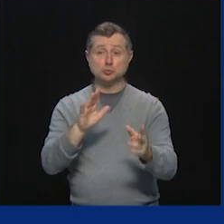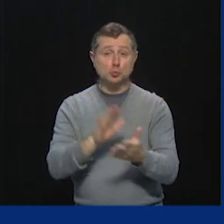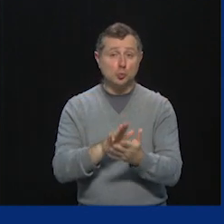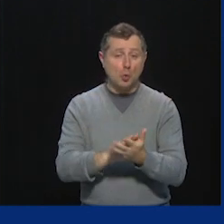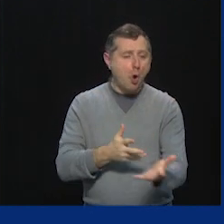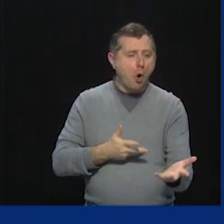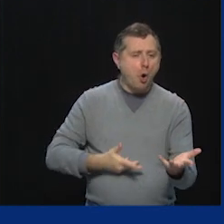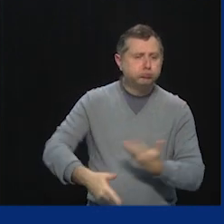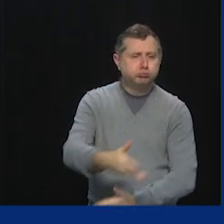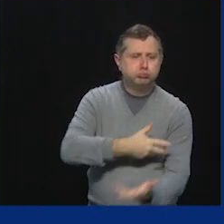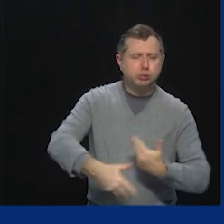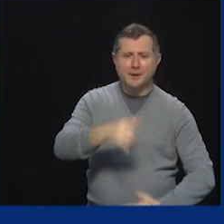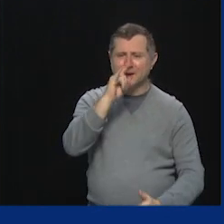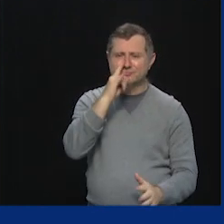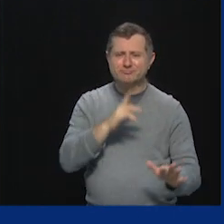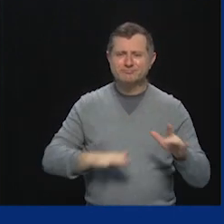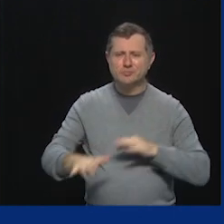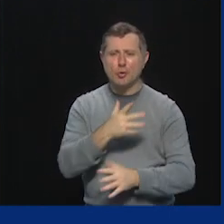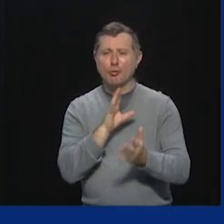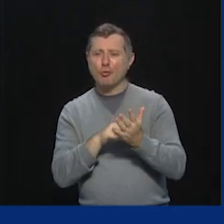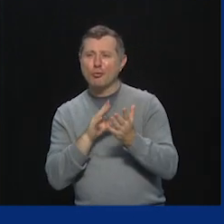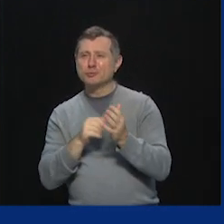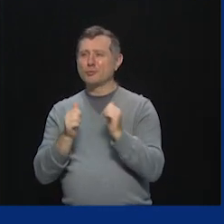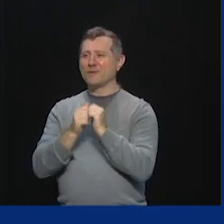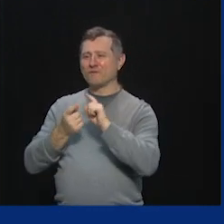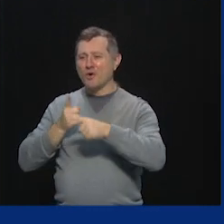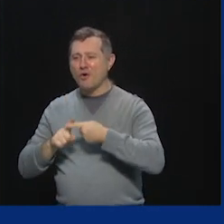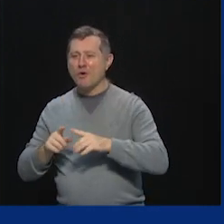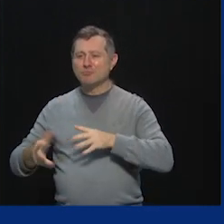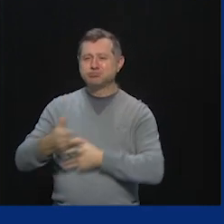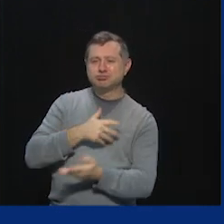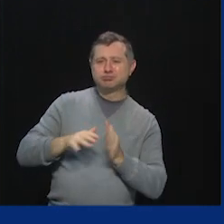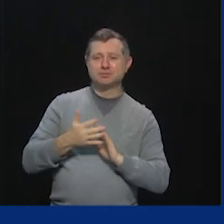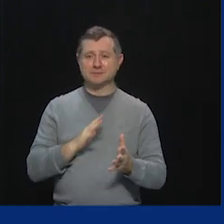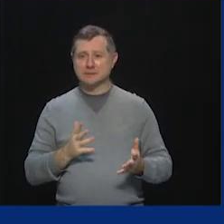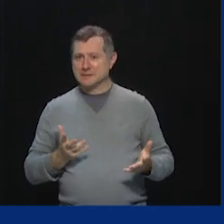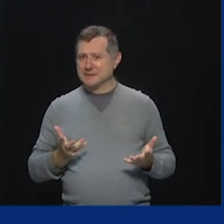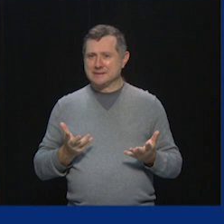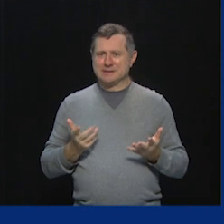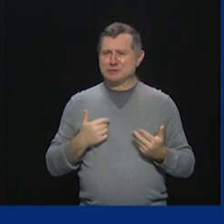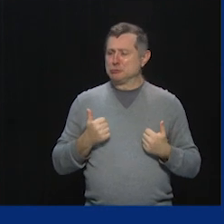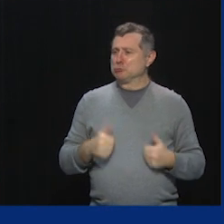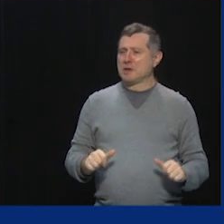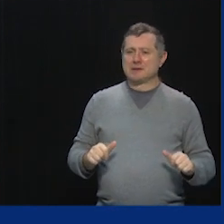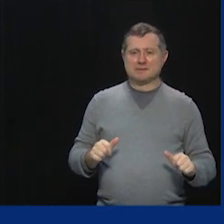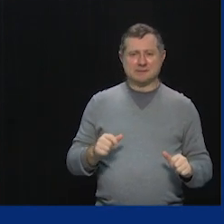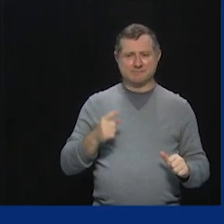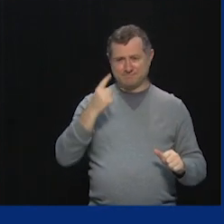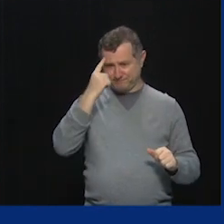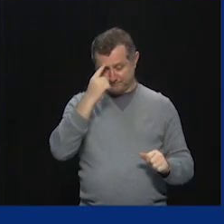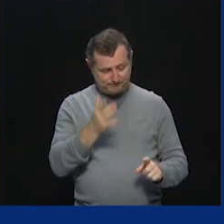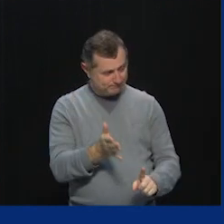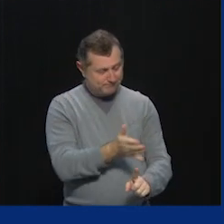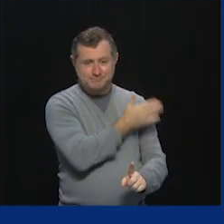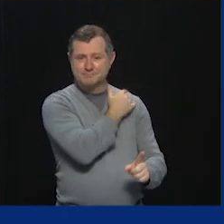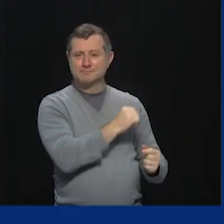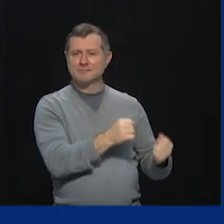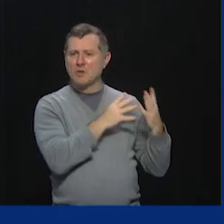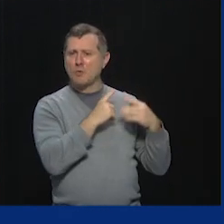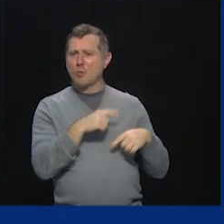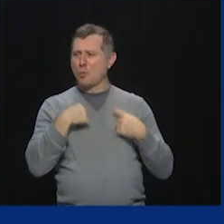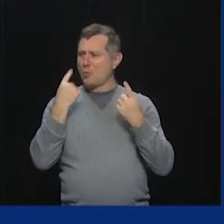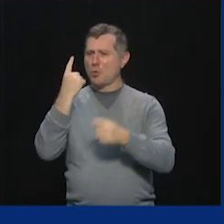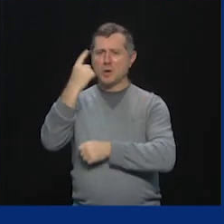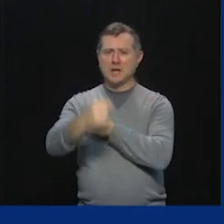can be a child again, they can learn with their friends, they can just try to put this whole last year and a half behind them and just